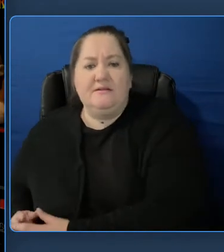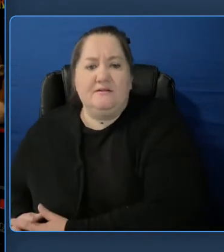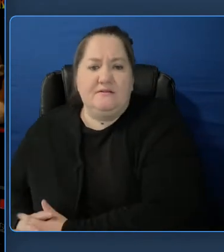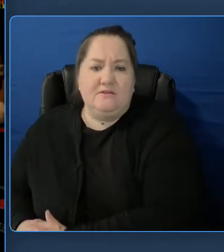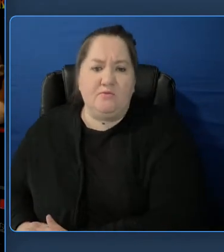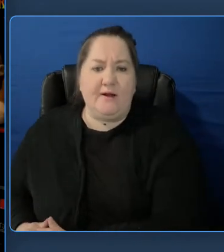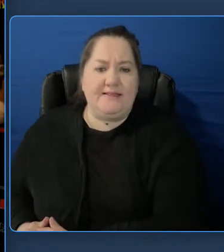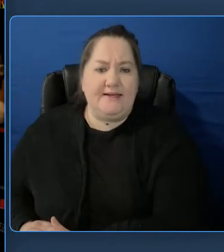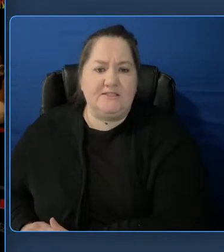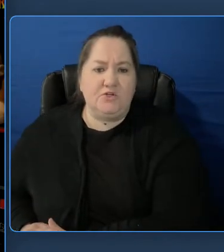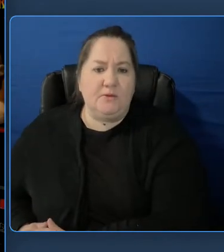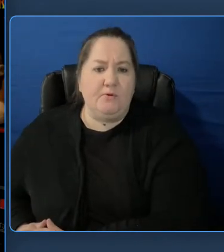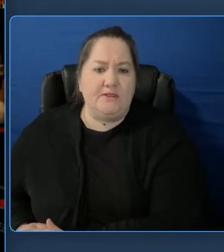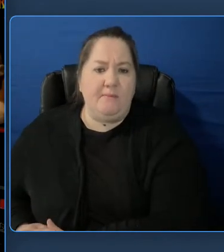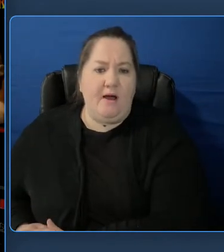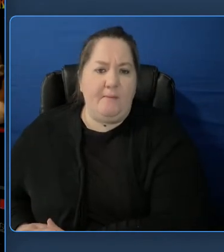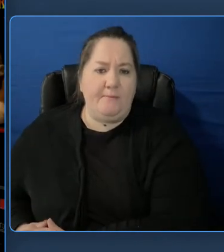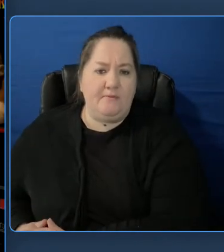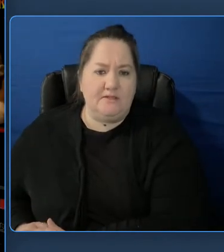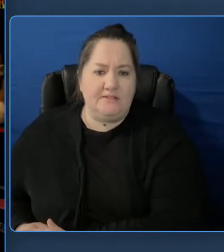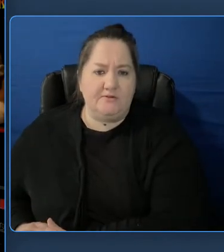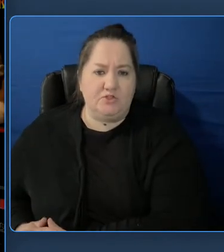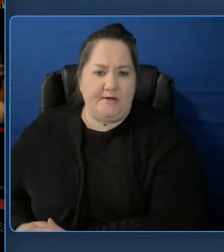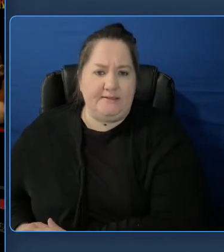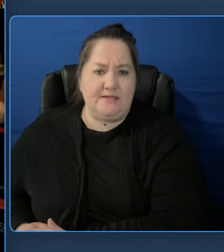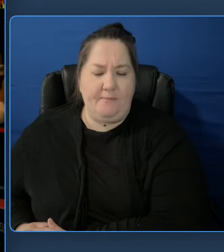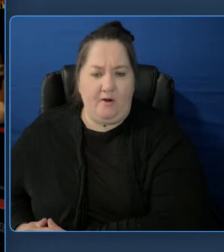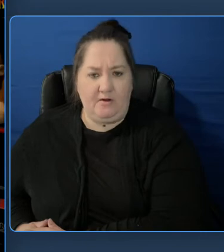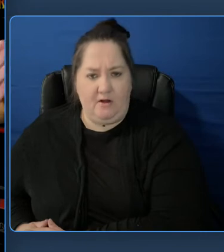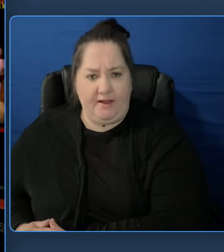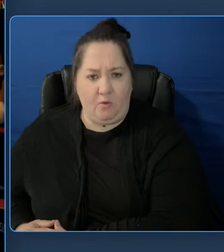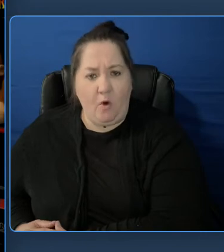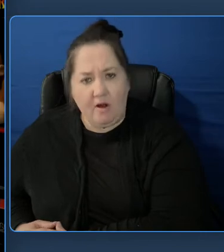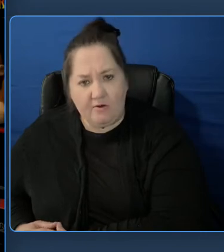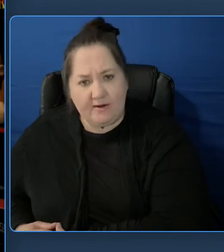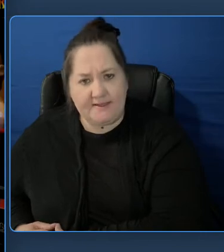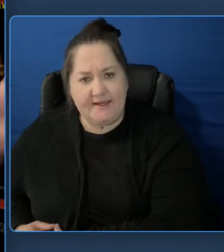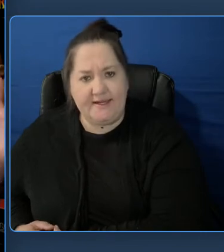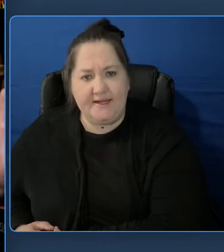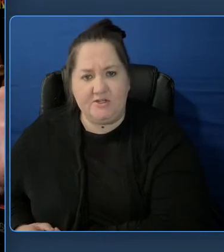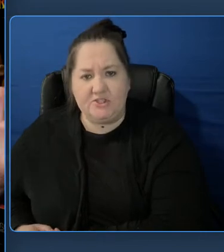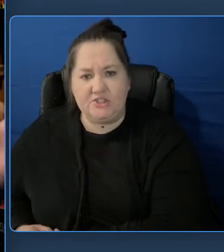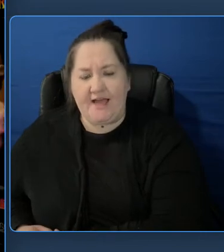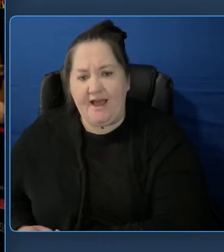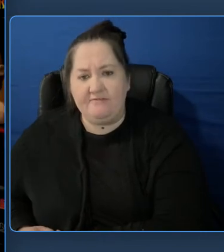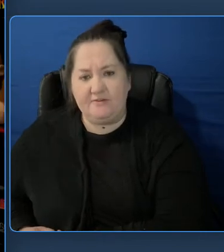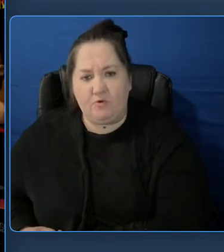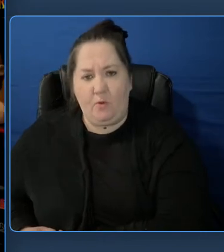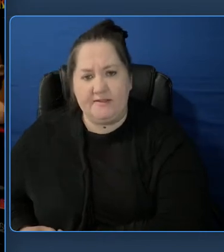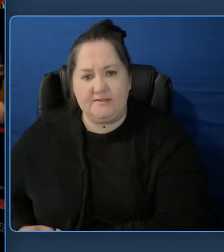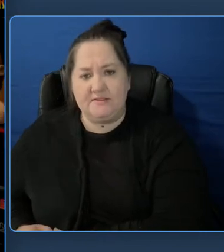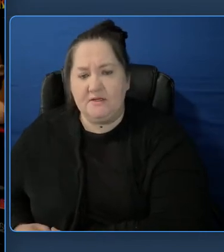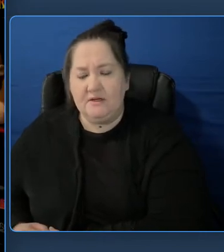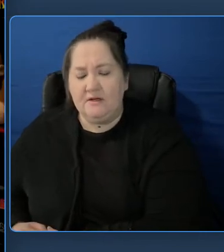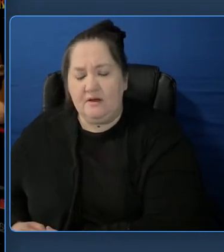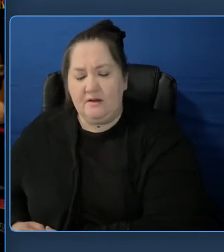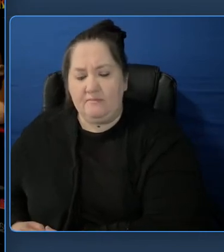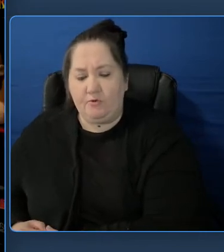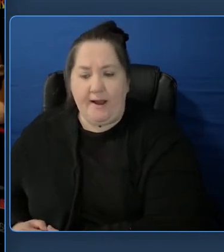get the right things and you can put them up, the different screens up on like a wall or anything. And you can just have different